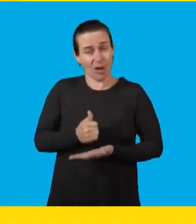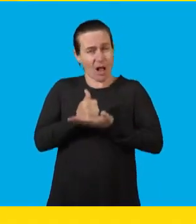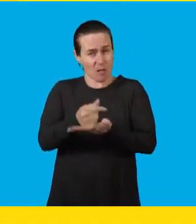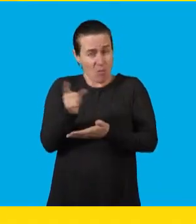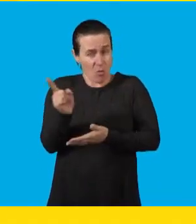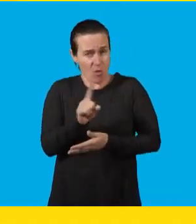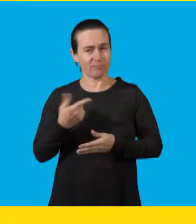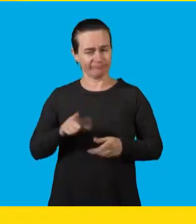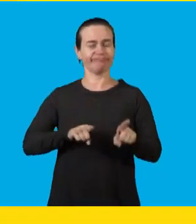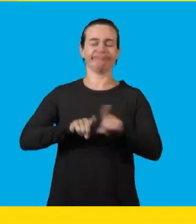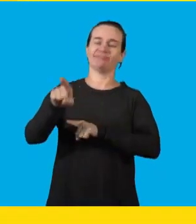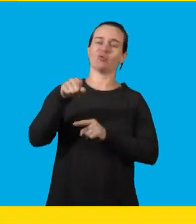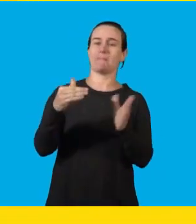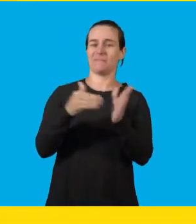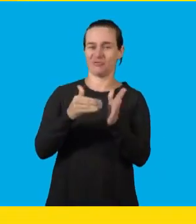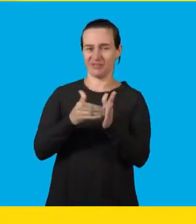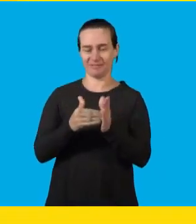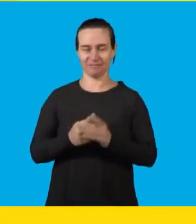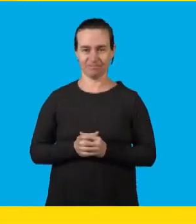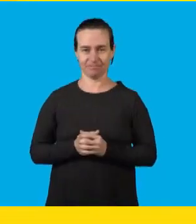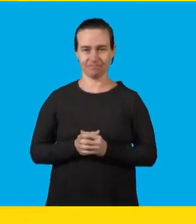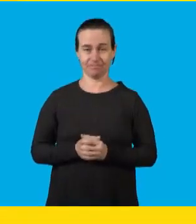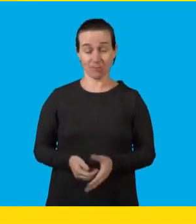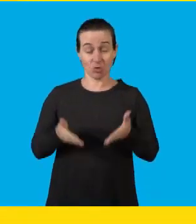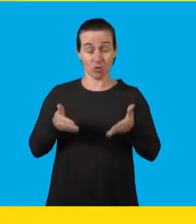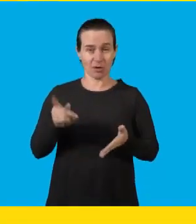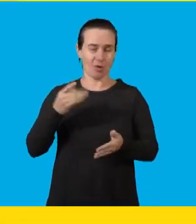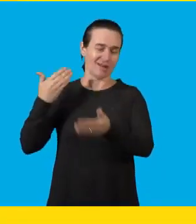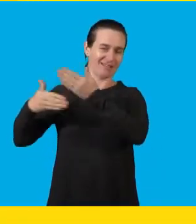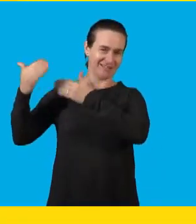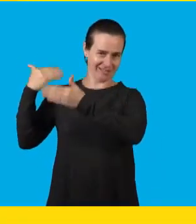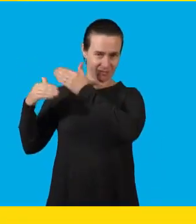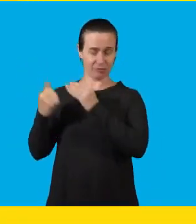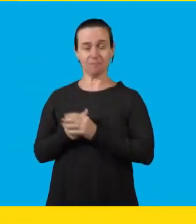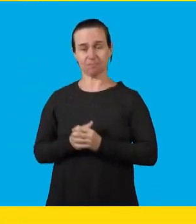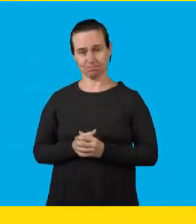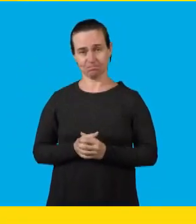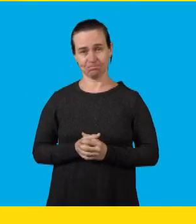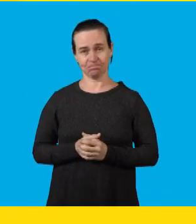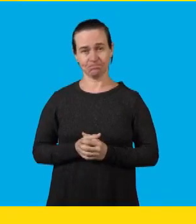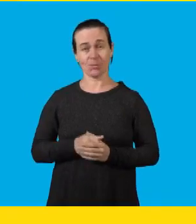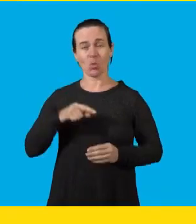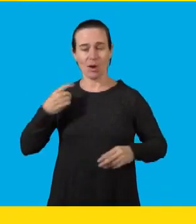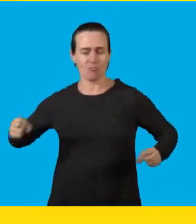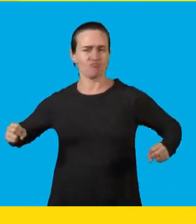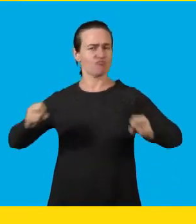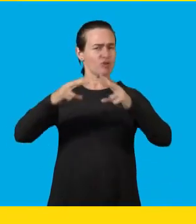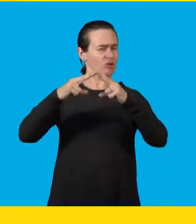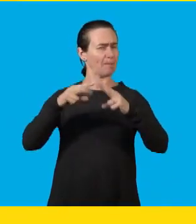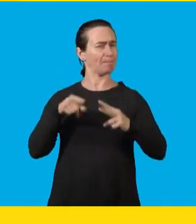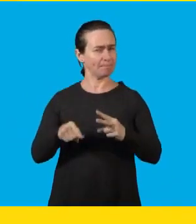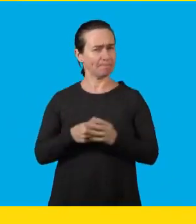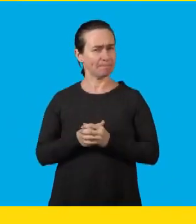help you succeed in your matric. Today's lesson is a history lesson, and remember, we are bridging the